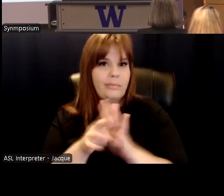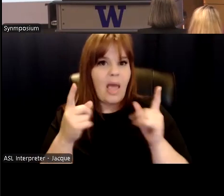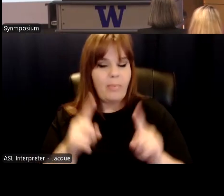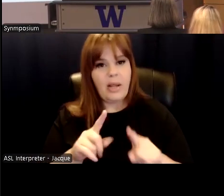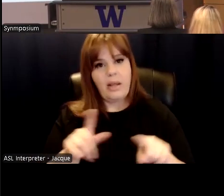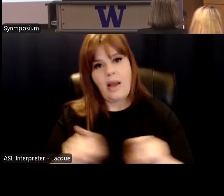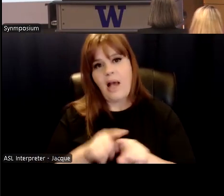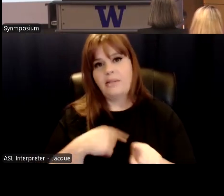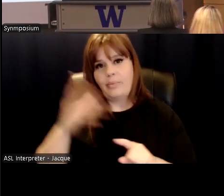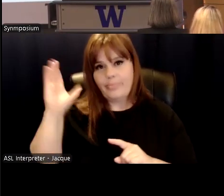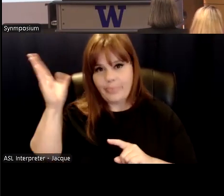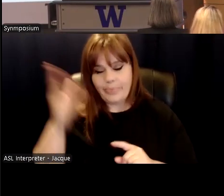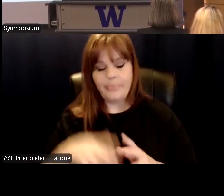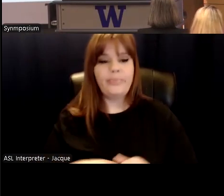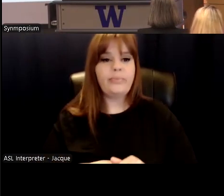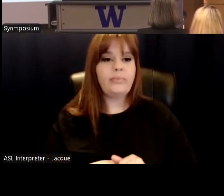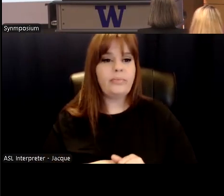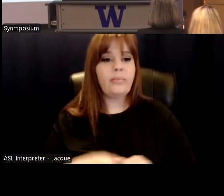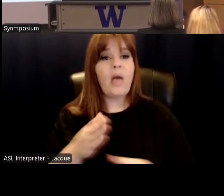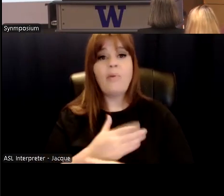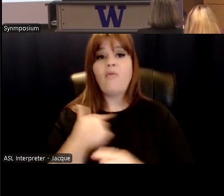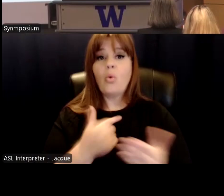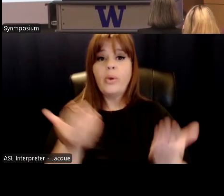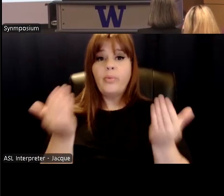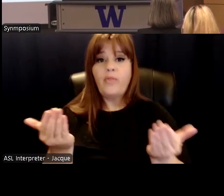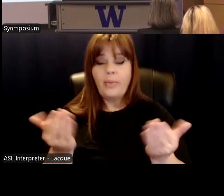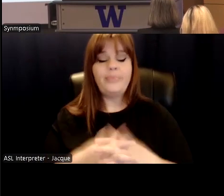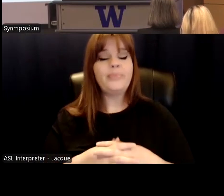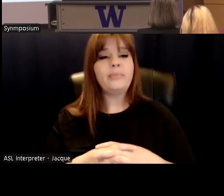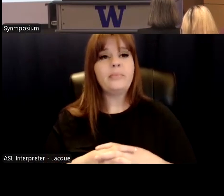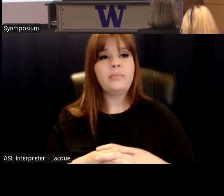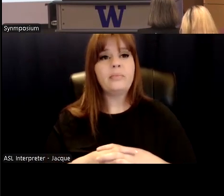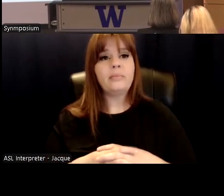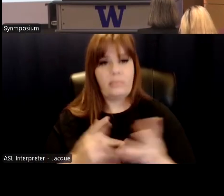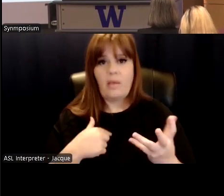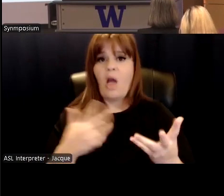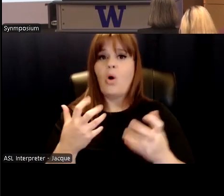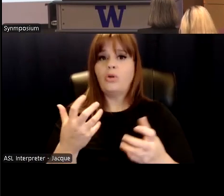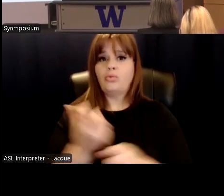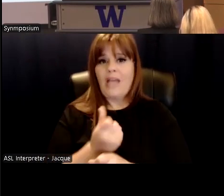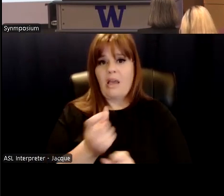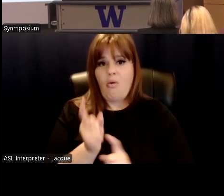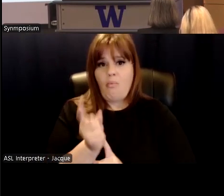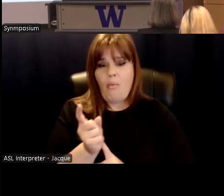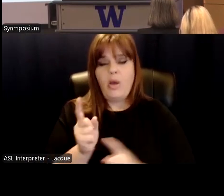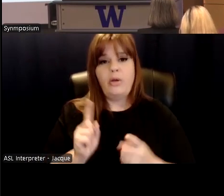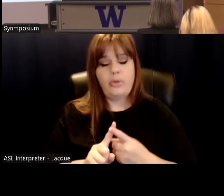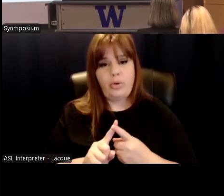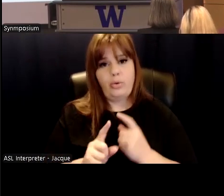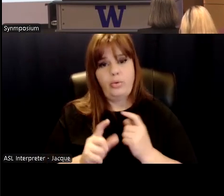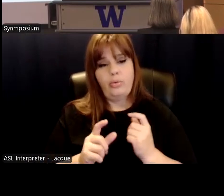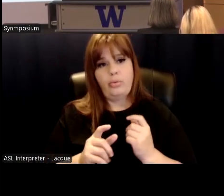here. Before we move on, I want to take a quick moment to extend